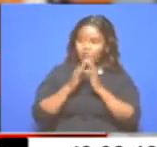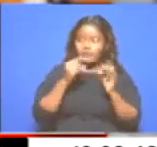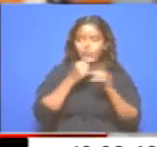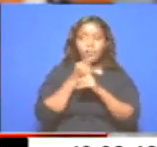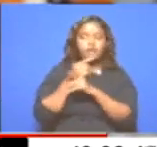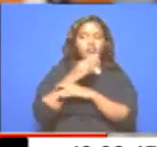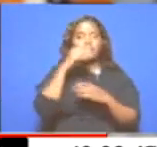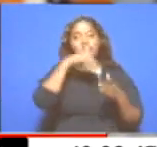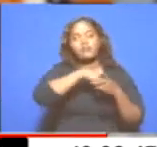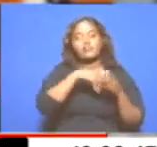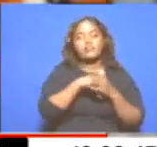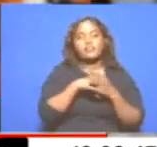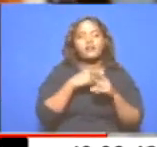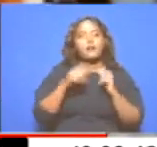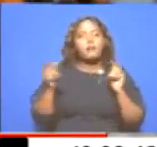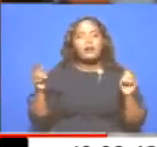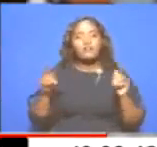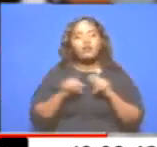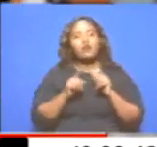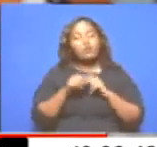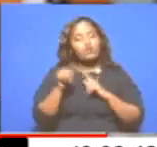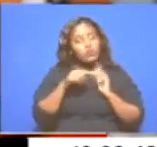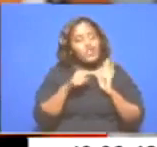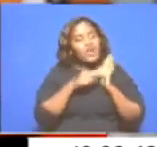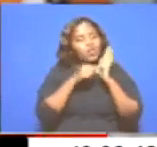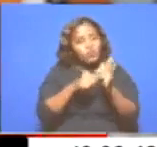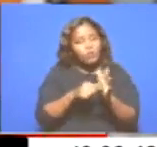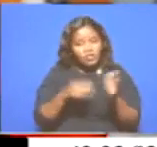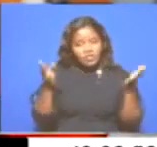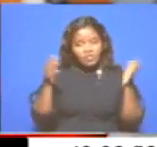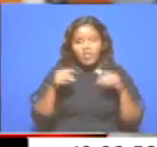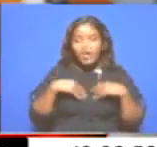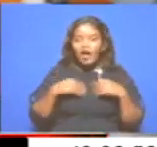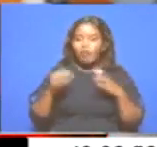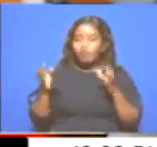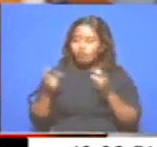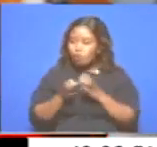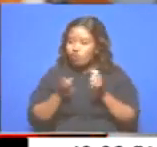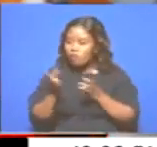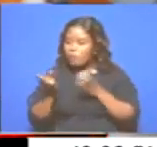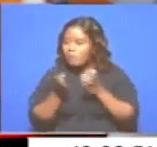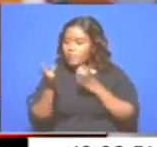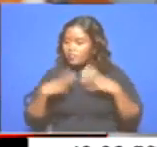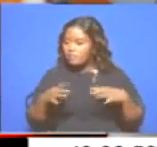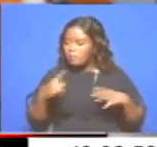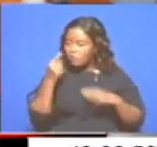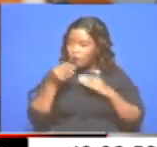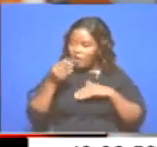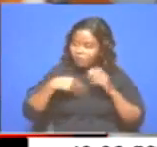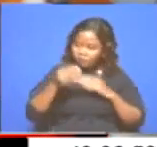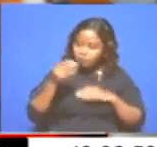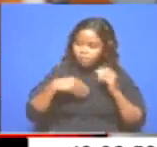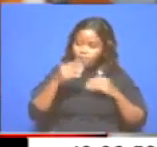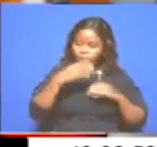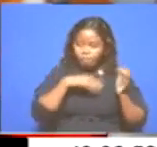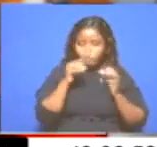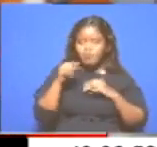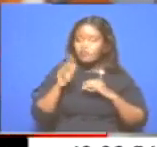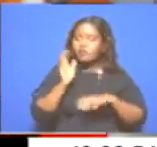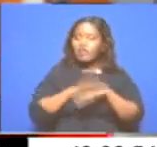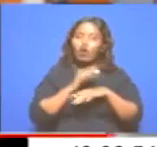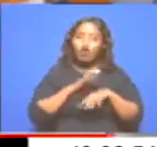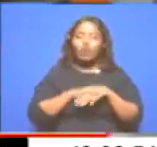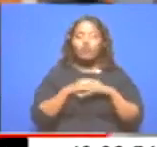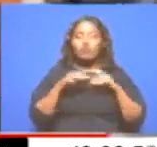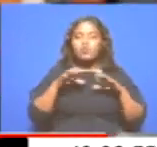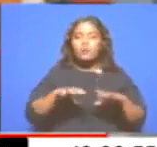also showcasing, we're also in the global village, and we have our SMEs there who are selling stuff, you know. And here's a good market to be able to sell some of the things